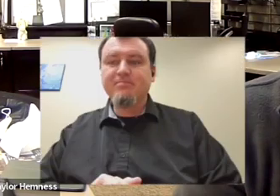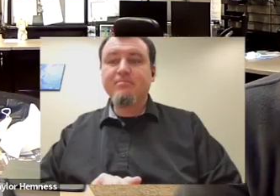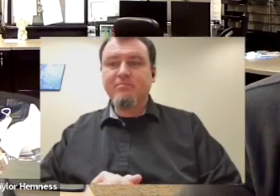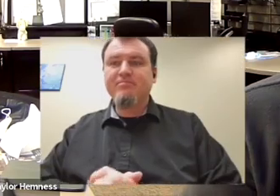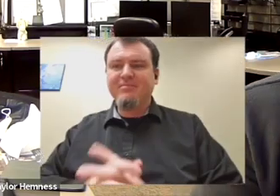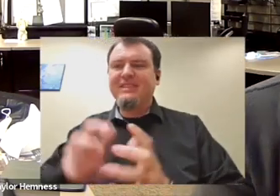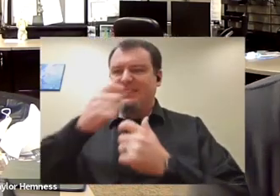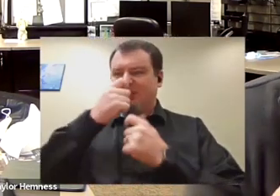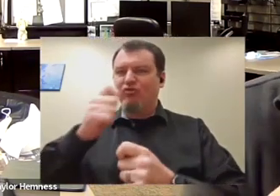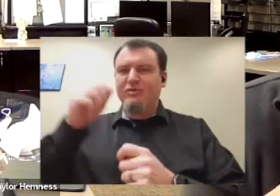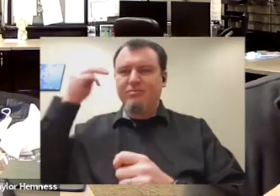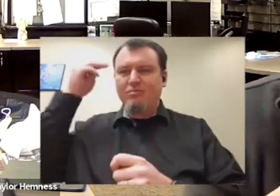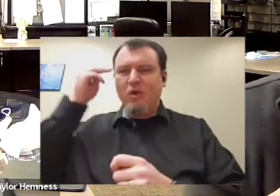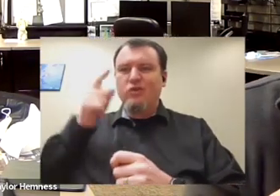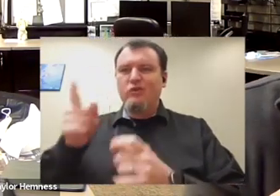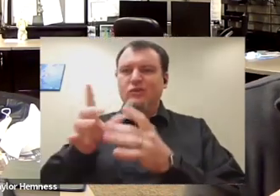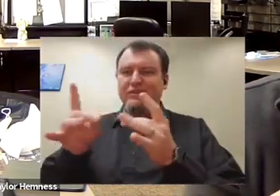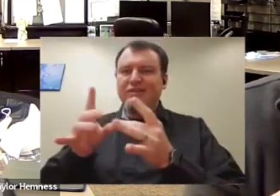us.